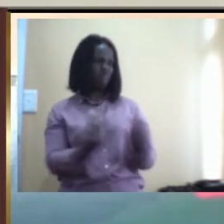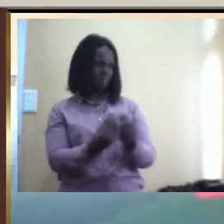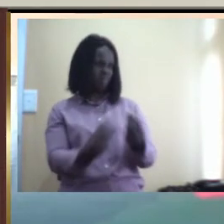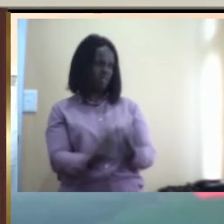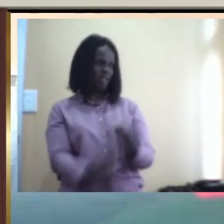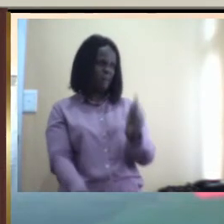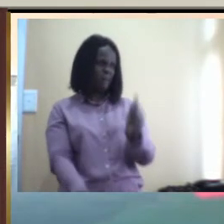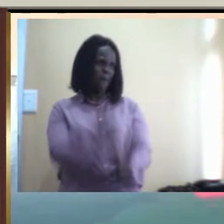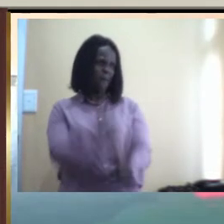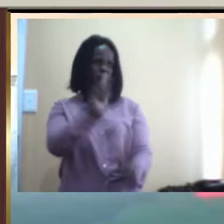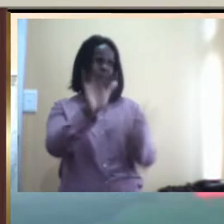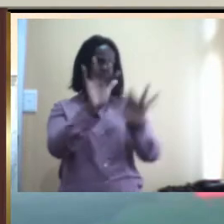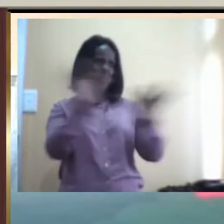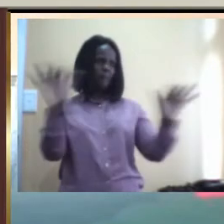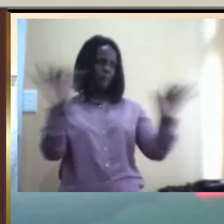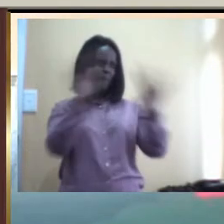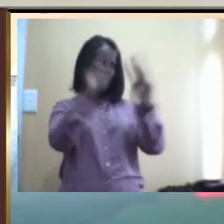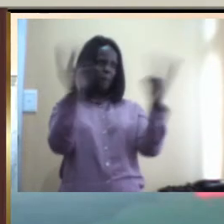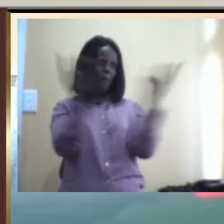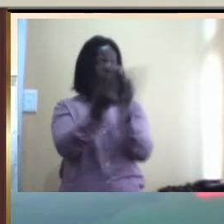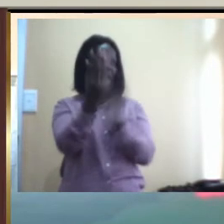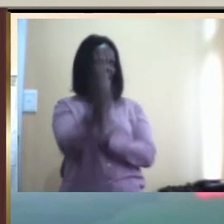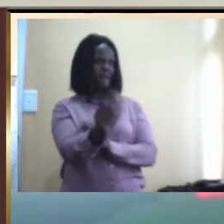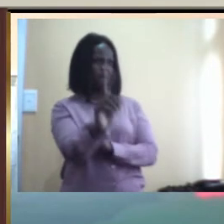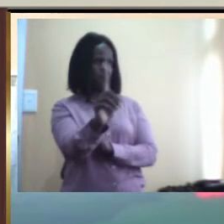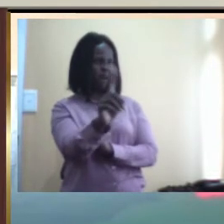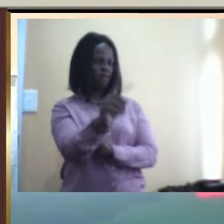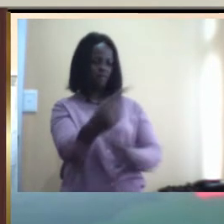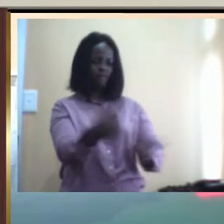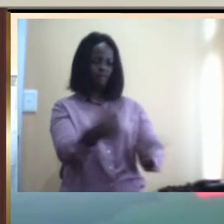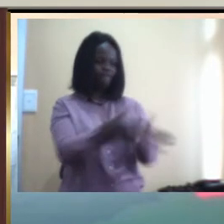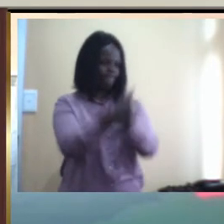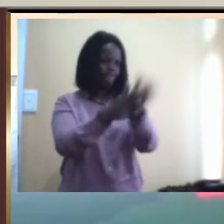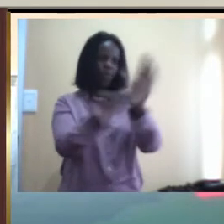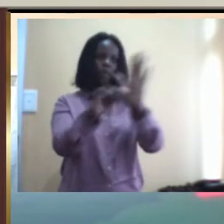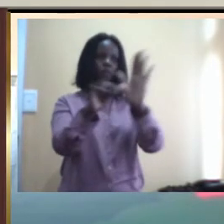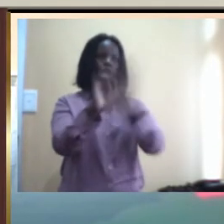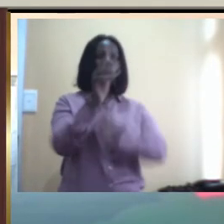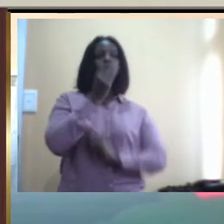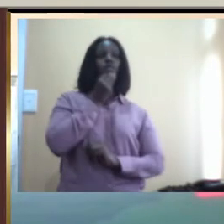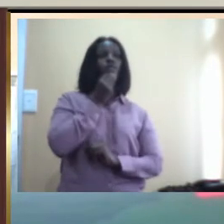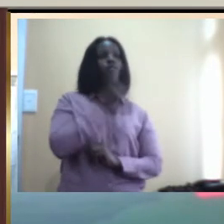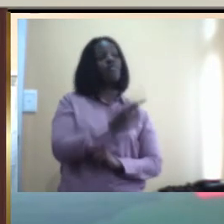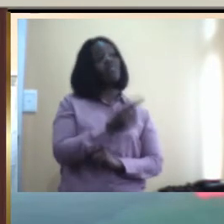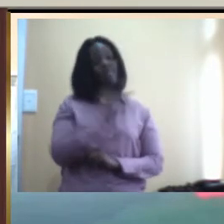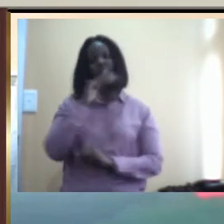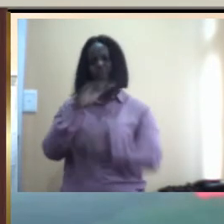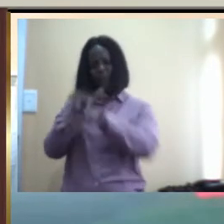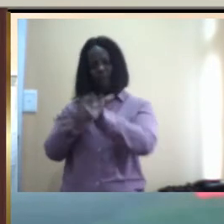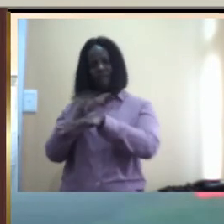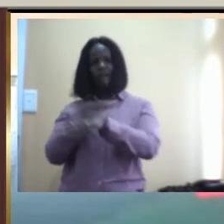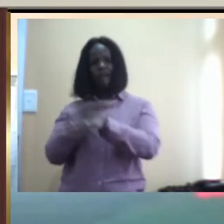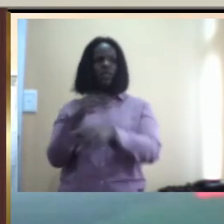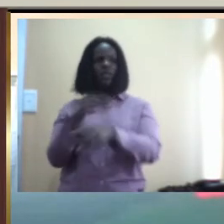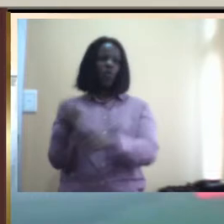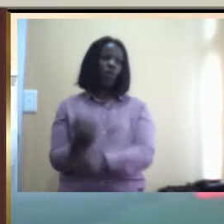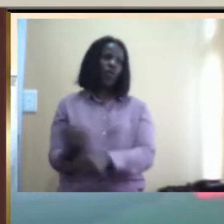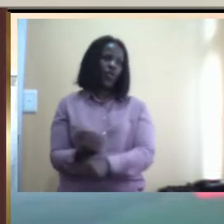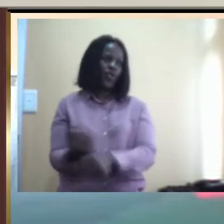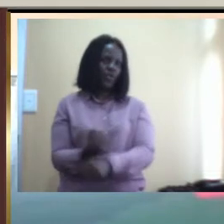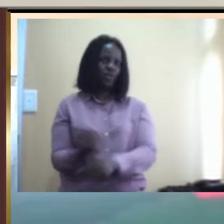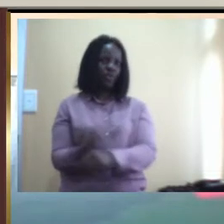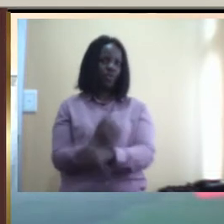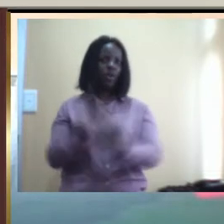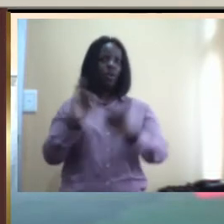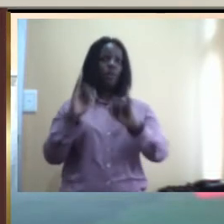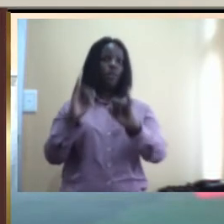on earth has in common is the need for food, which therefore makes agriculture production the